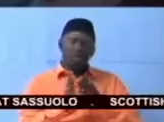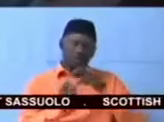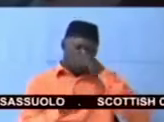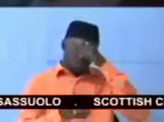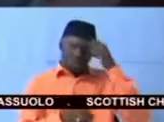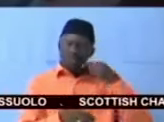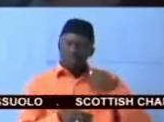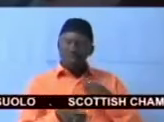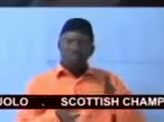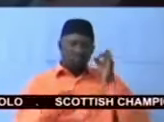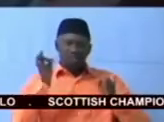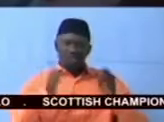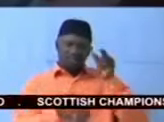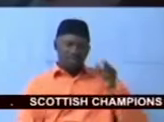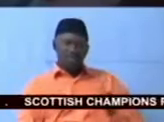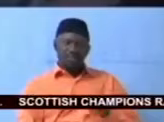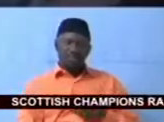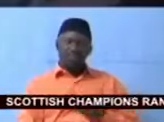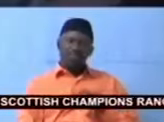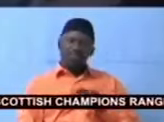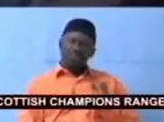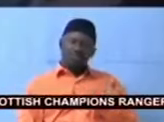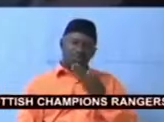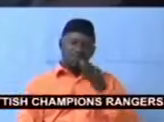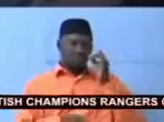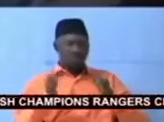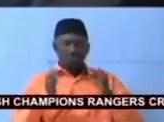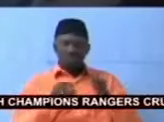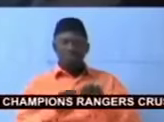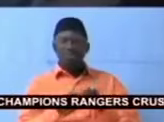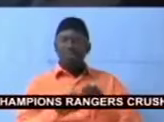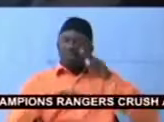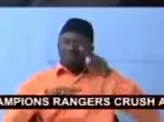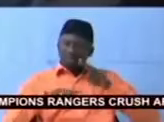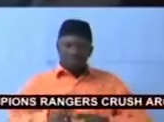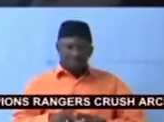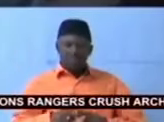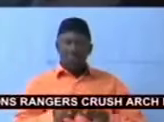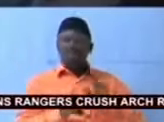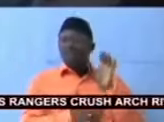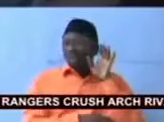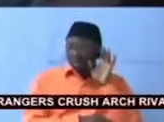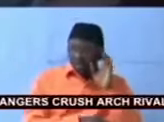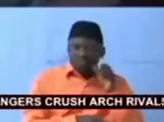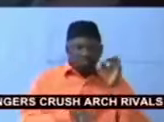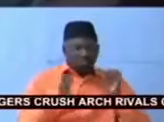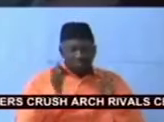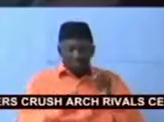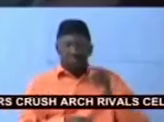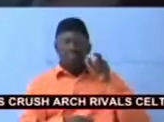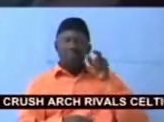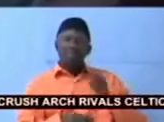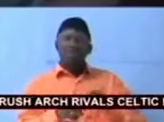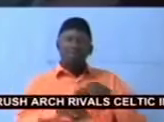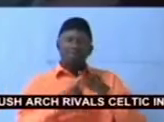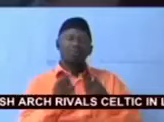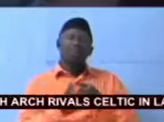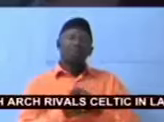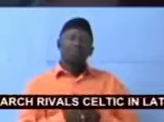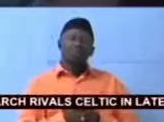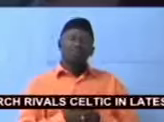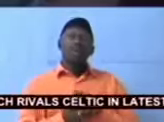magistrate. I'm going to court and administering over cases. Mangi dem court di até. And then there was one